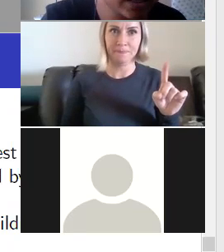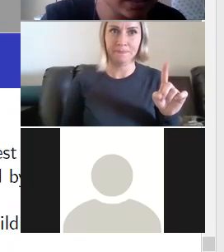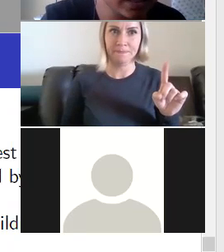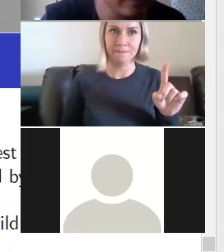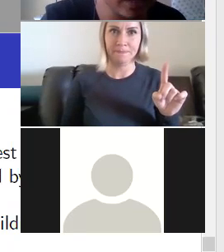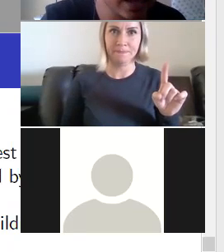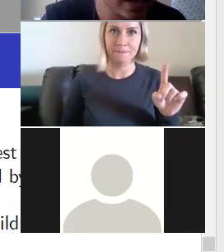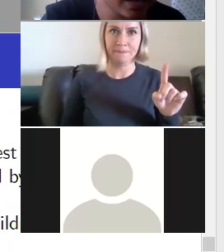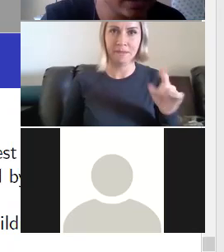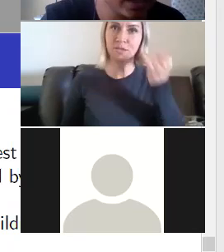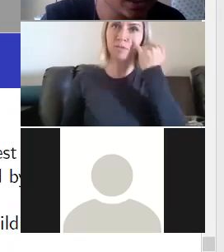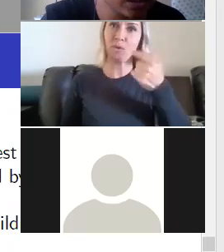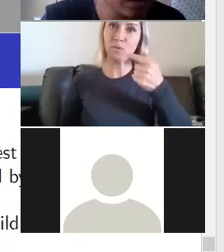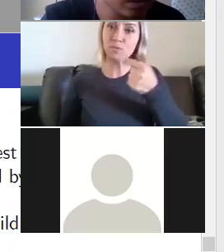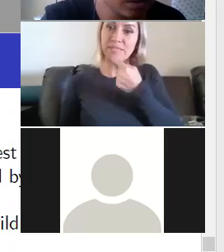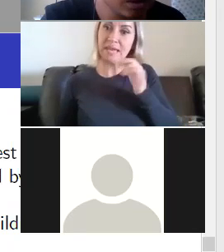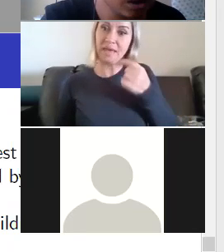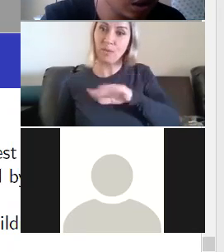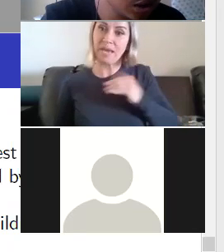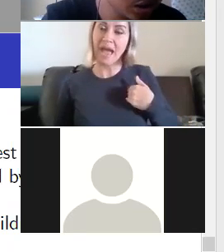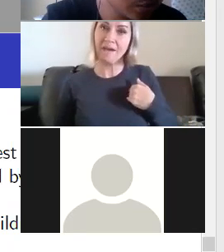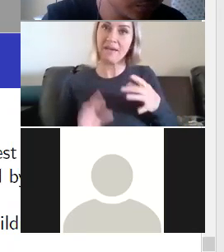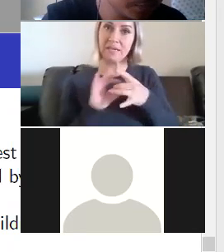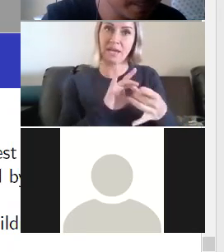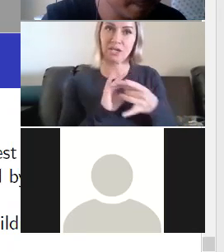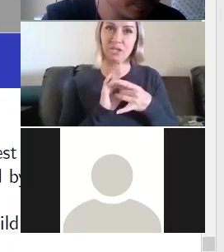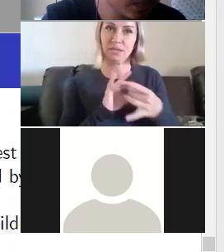Okay, so let's say that we had a connection